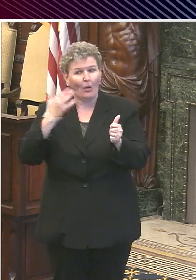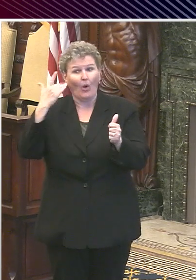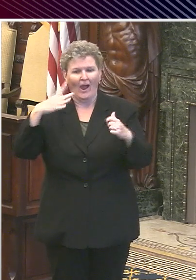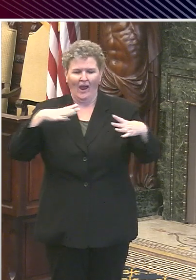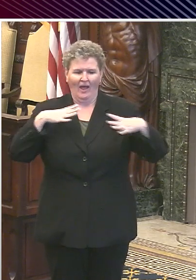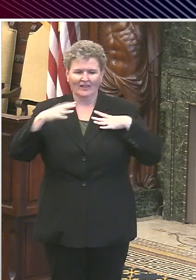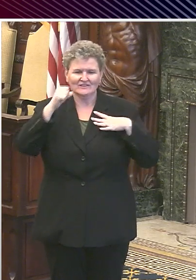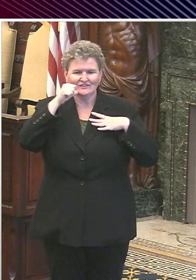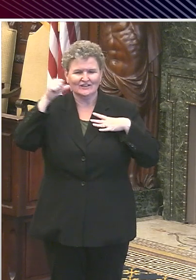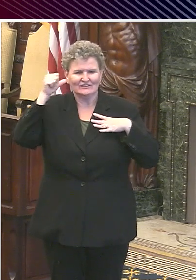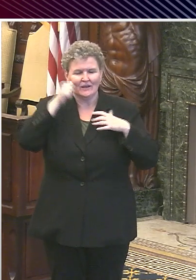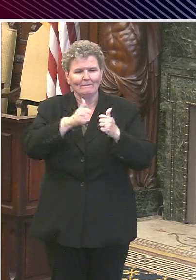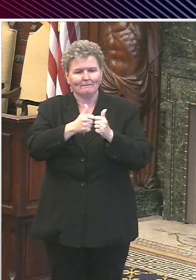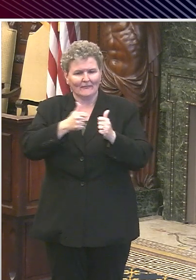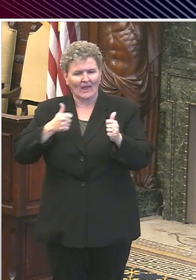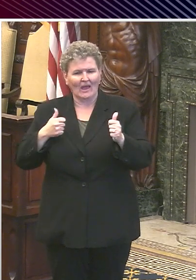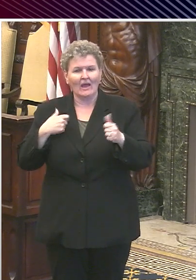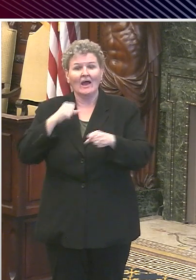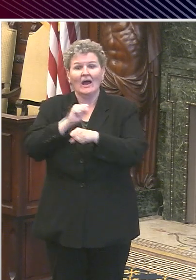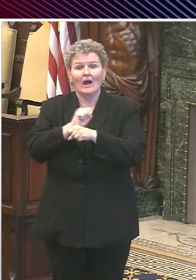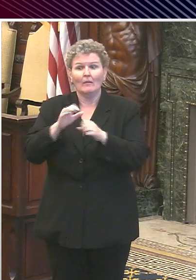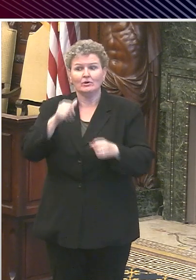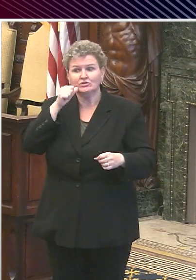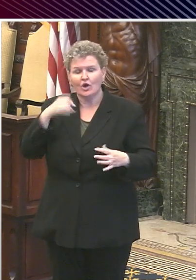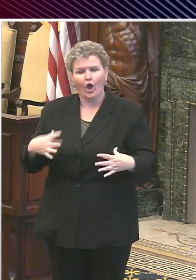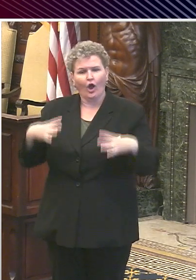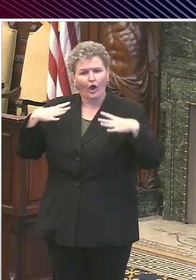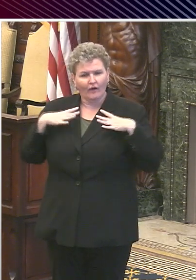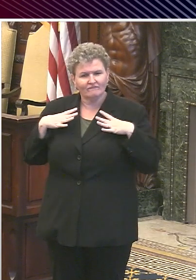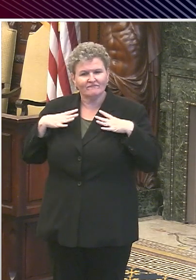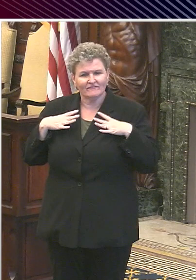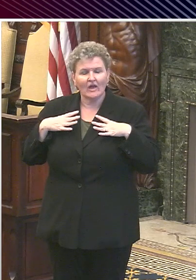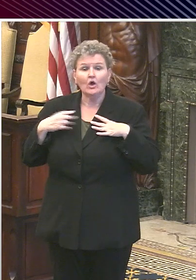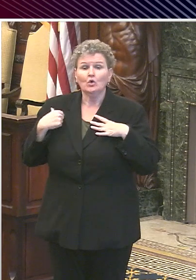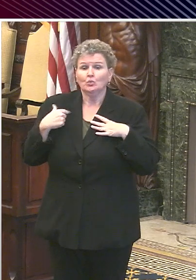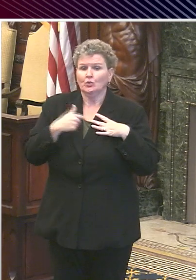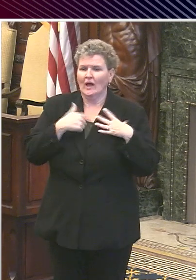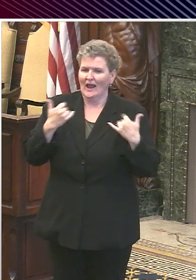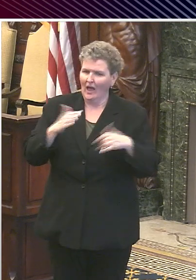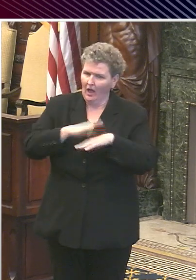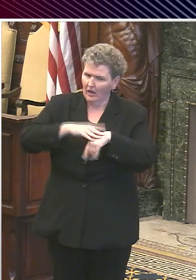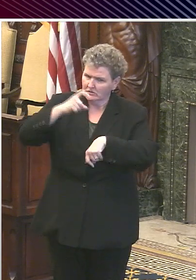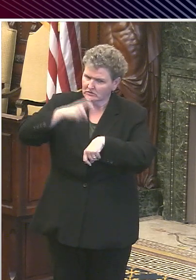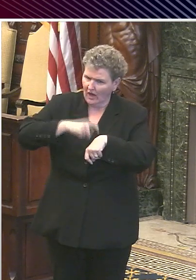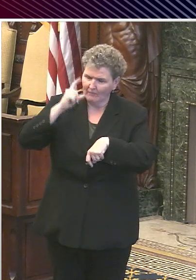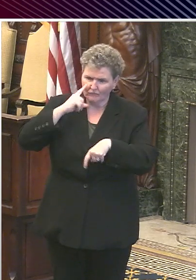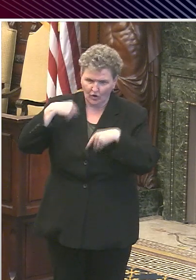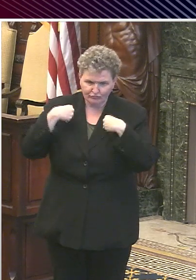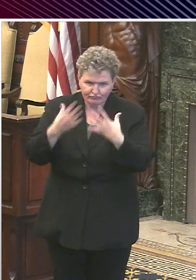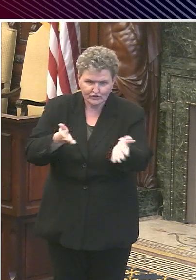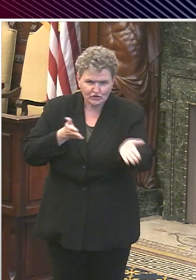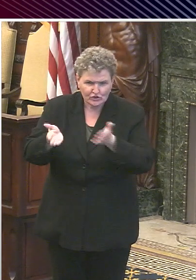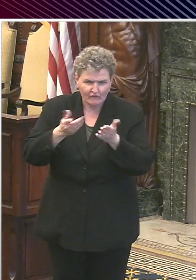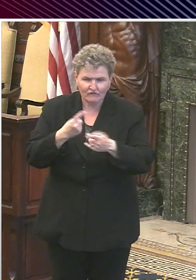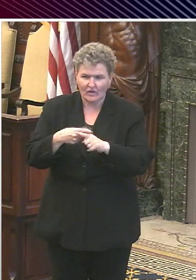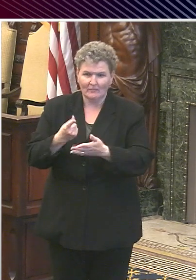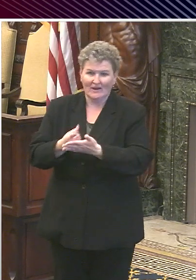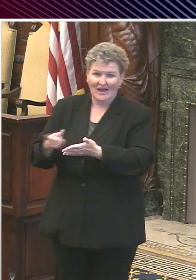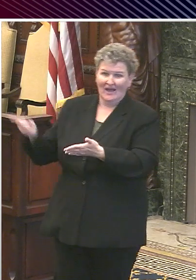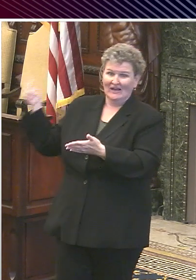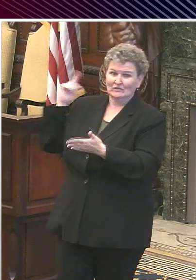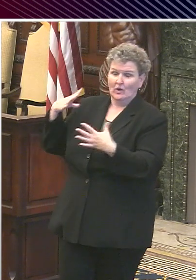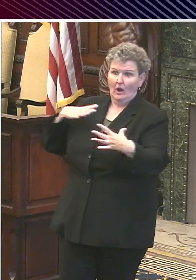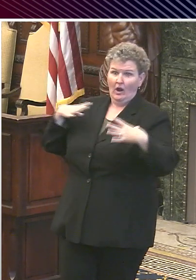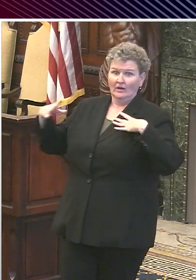being off. And that's so normal. We're actually continuing and being on time for services just like last week, just with the holiday being